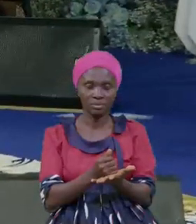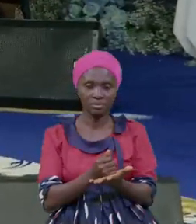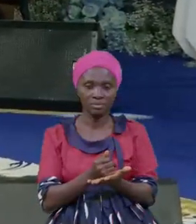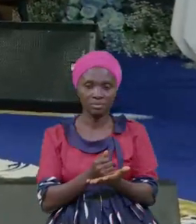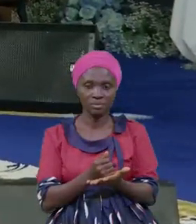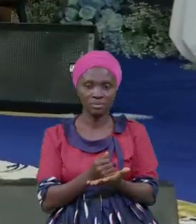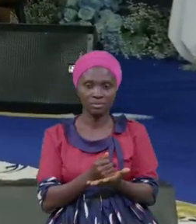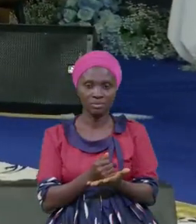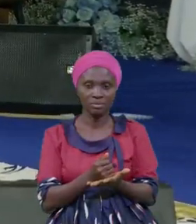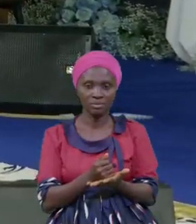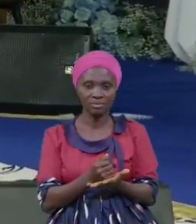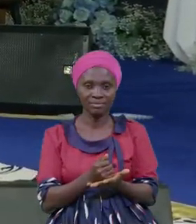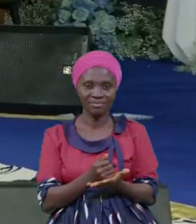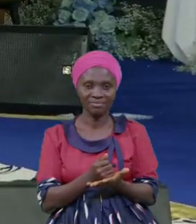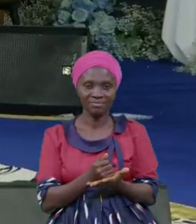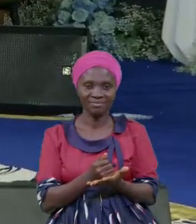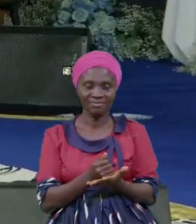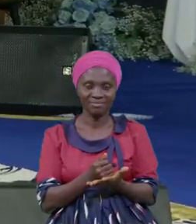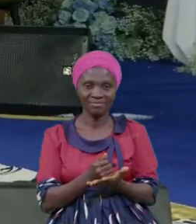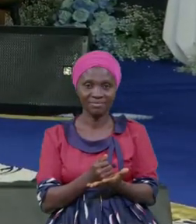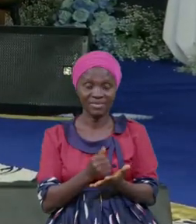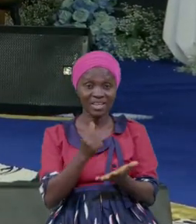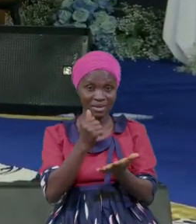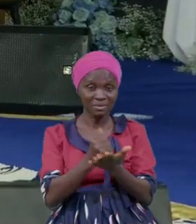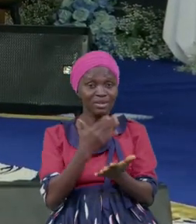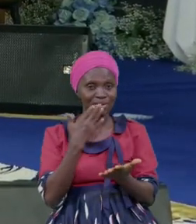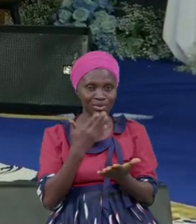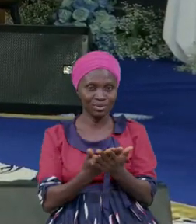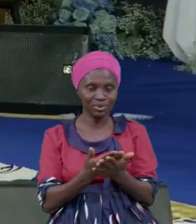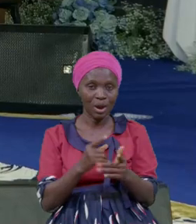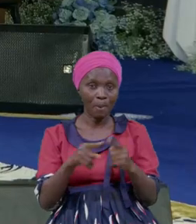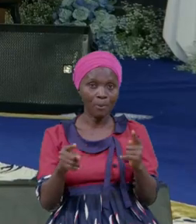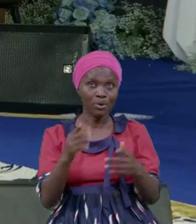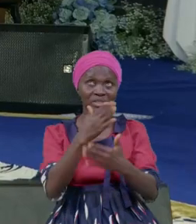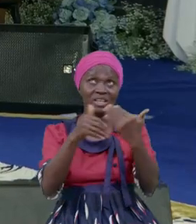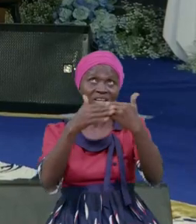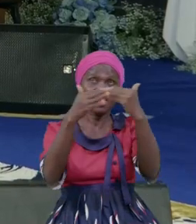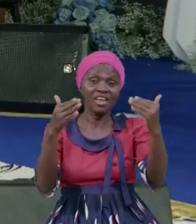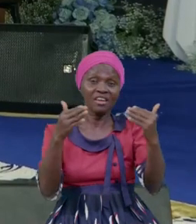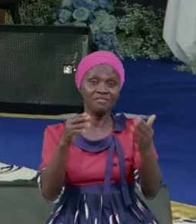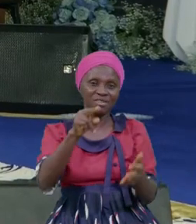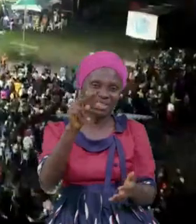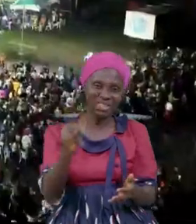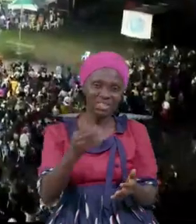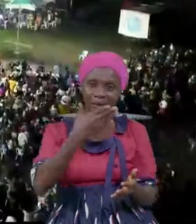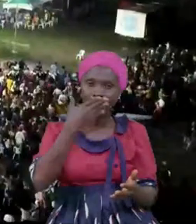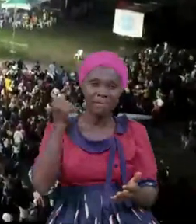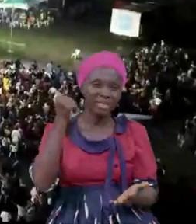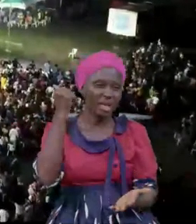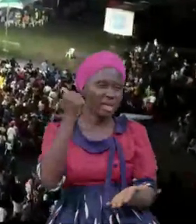That amen is good, but heaven needs a better amen.